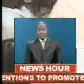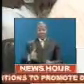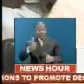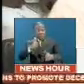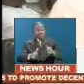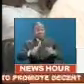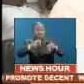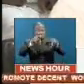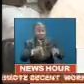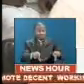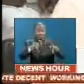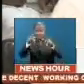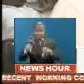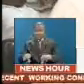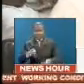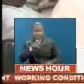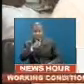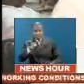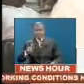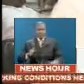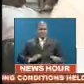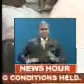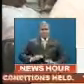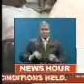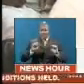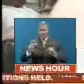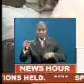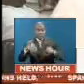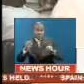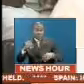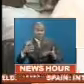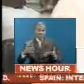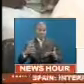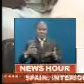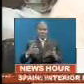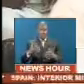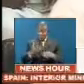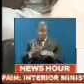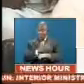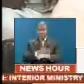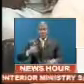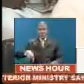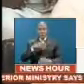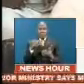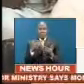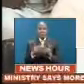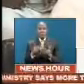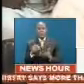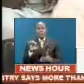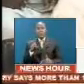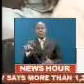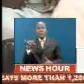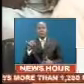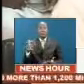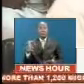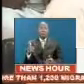individual, by their own specific behavior, contributes to excessive demand for vehicles in our ports. Those